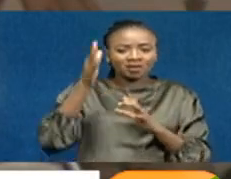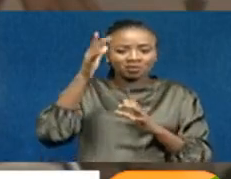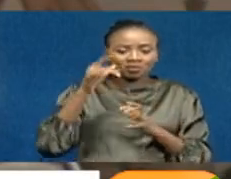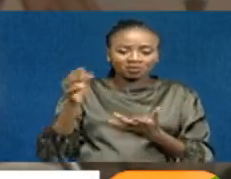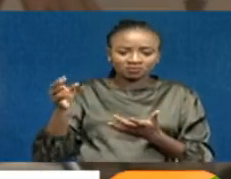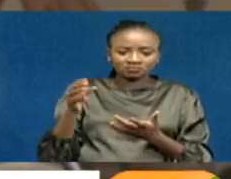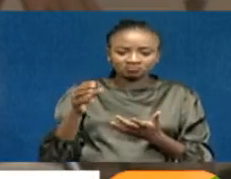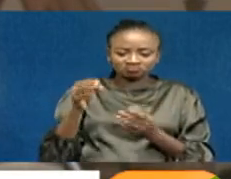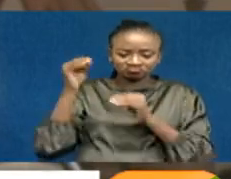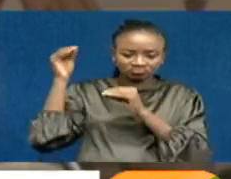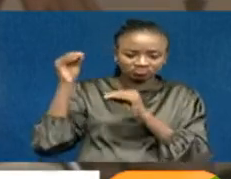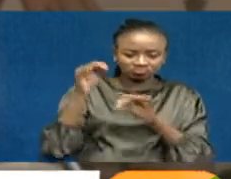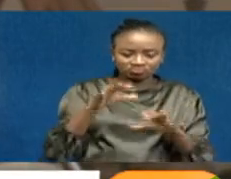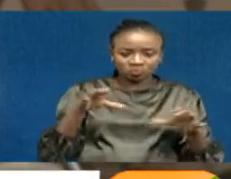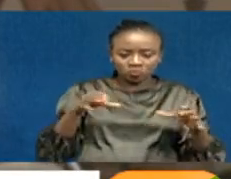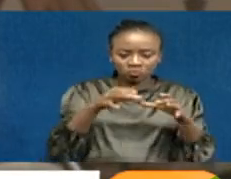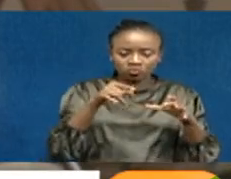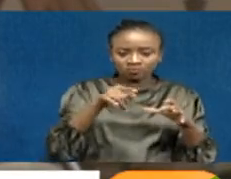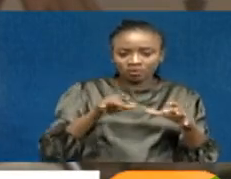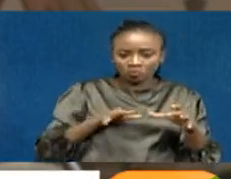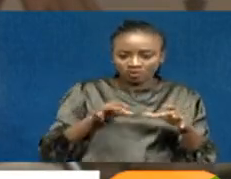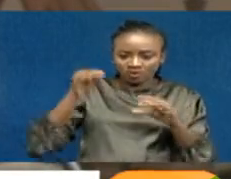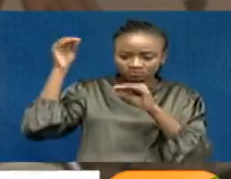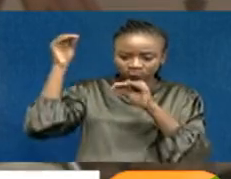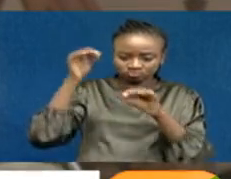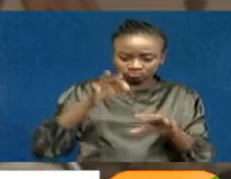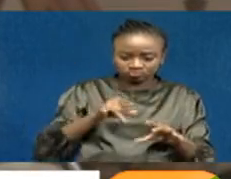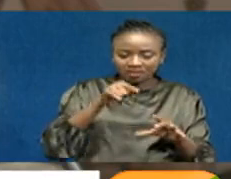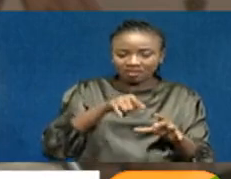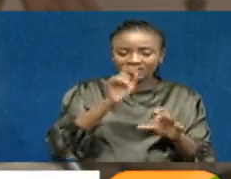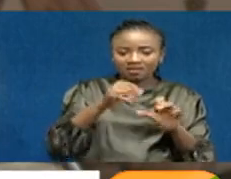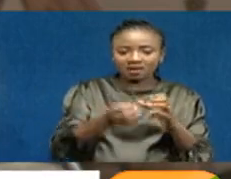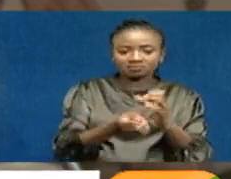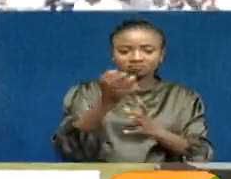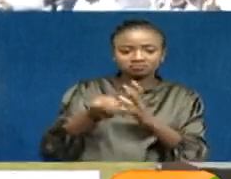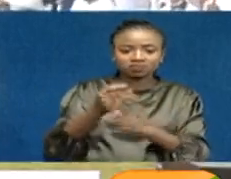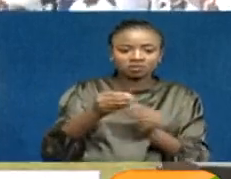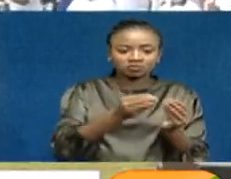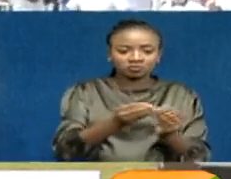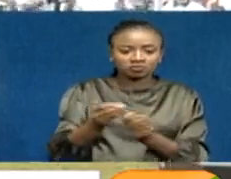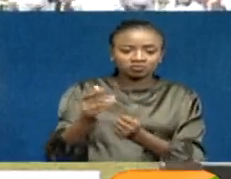them to come up with solutions for each and every situation.